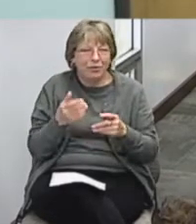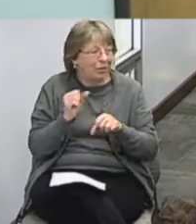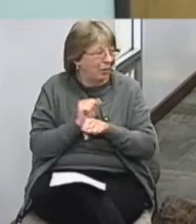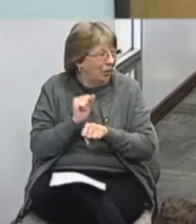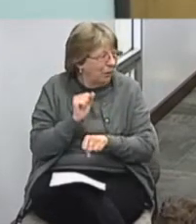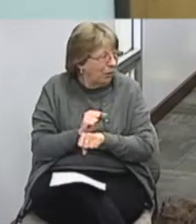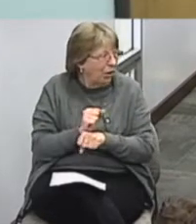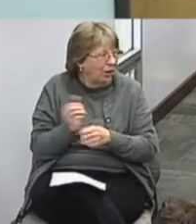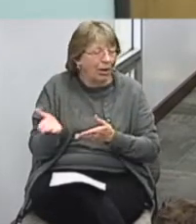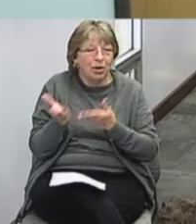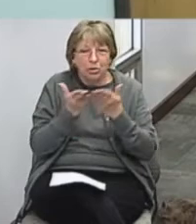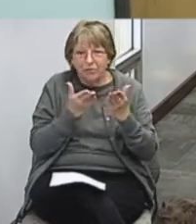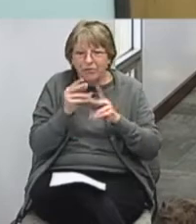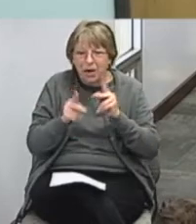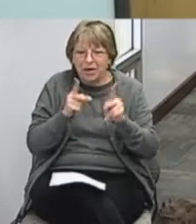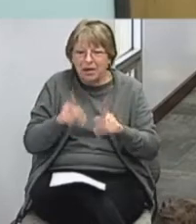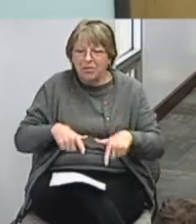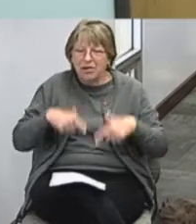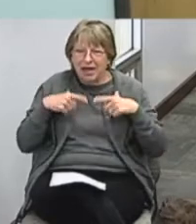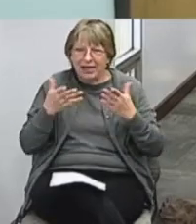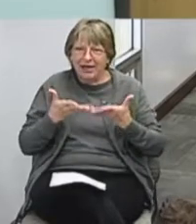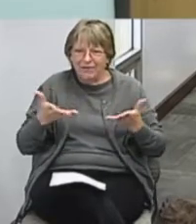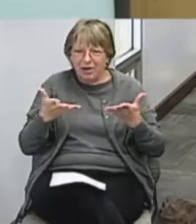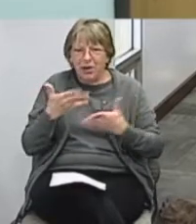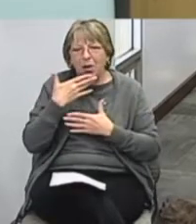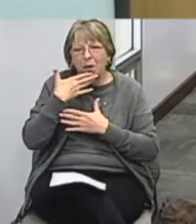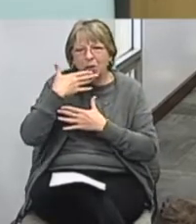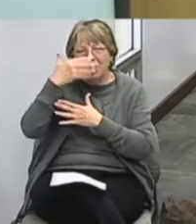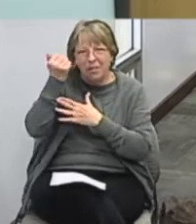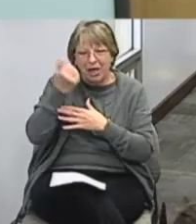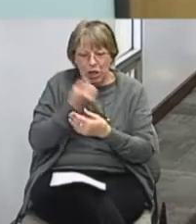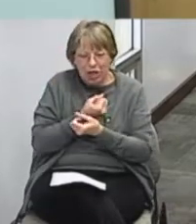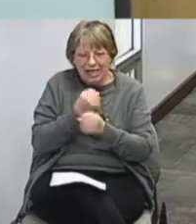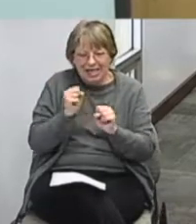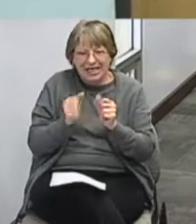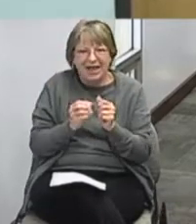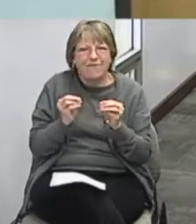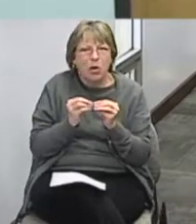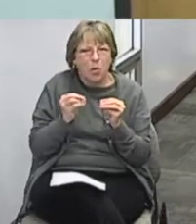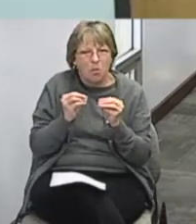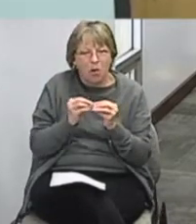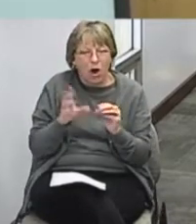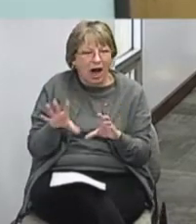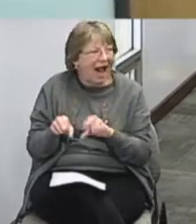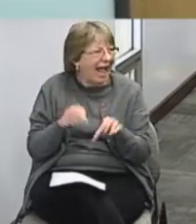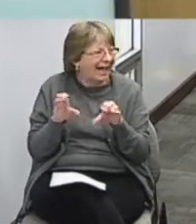with safer and more accessible recreation and active living facilities.